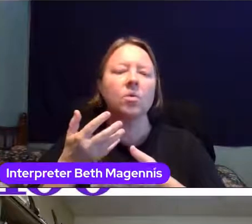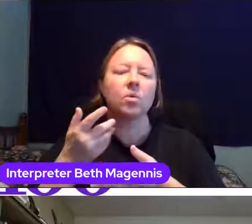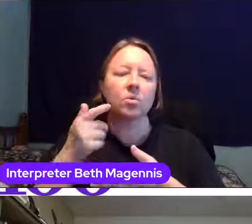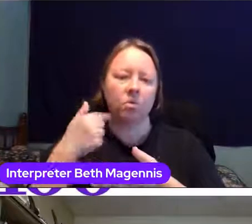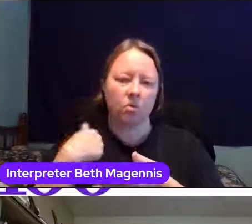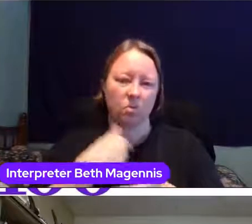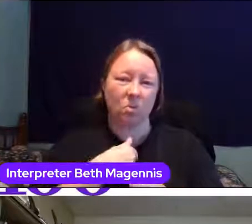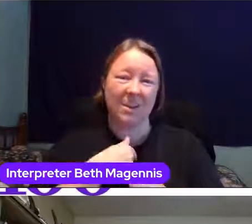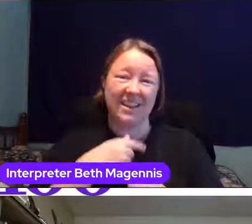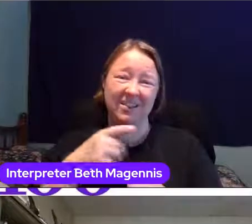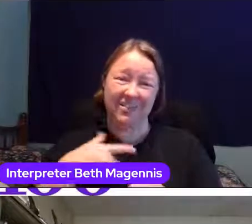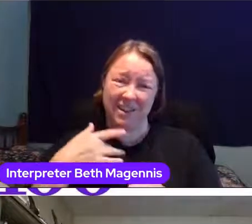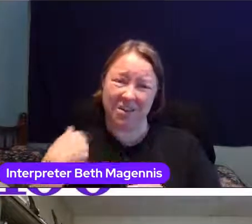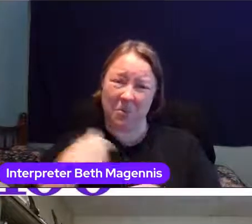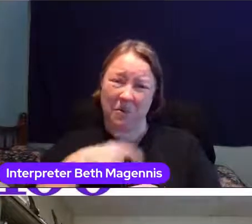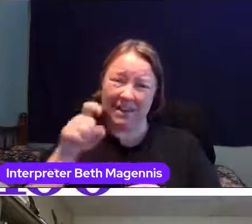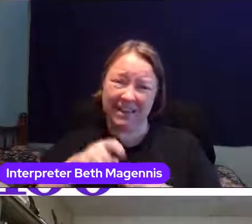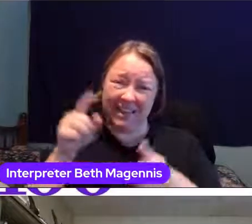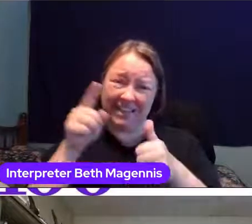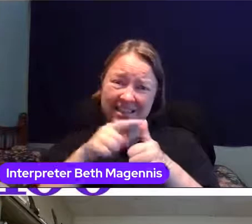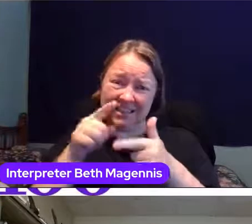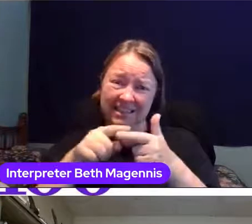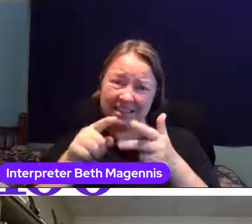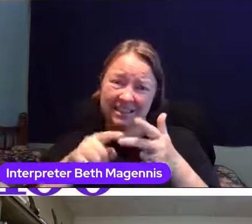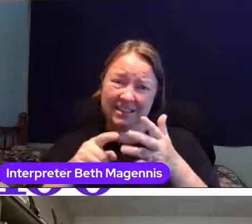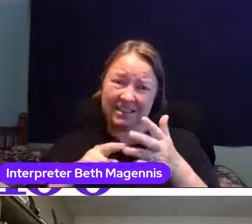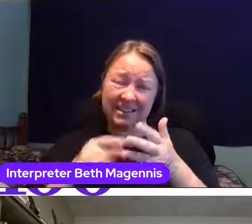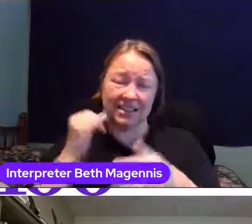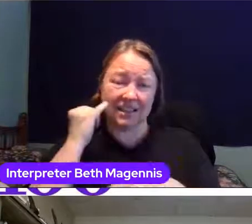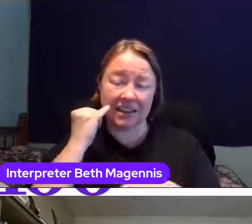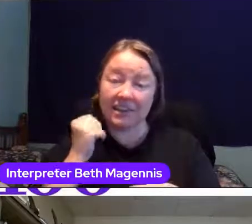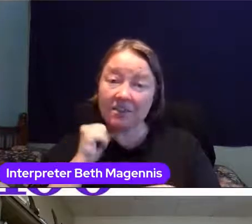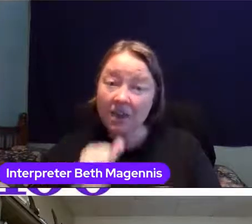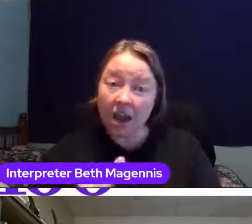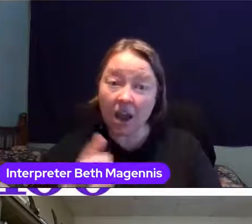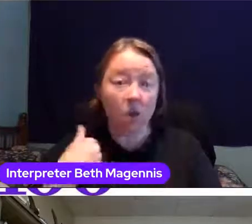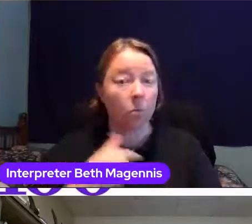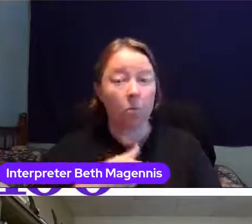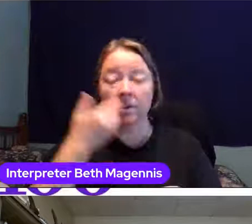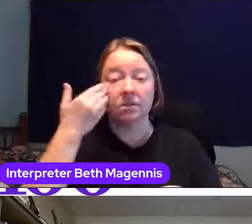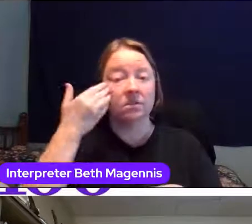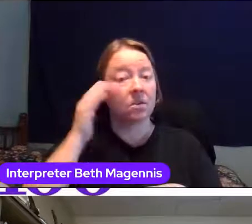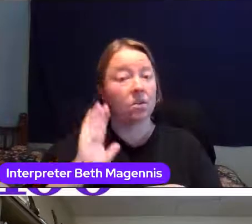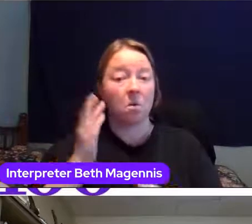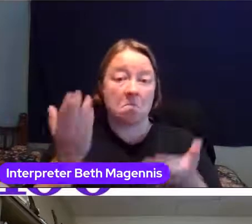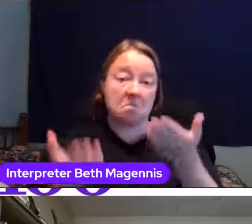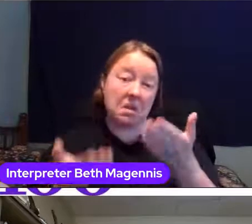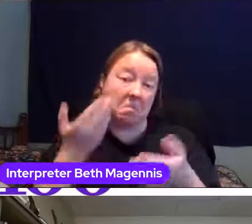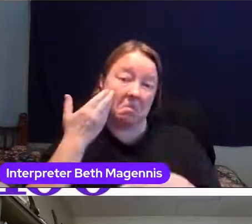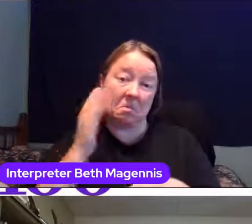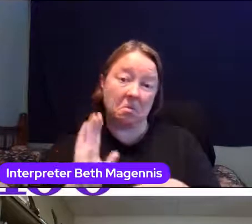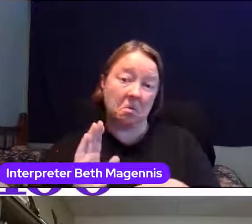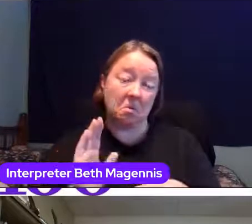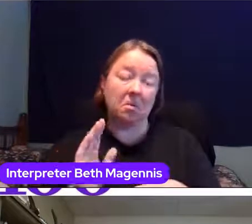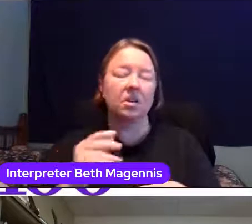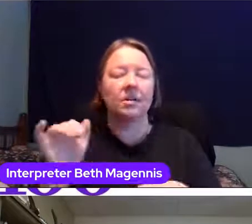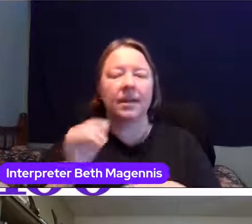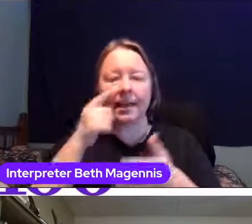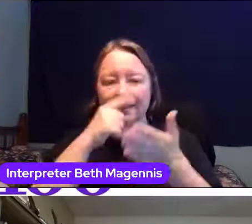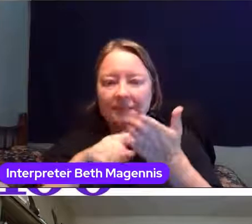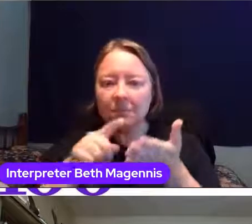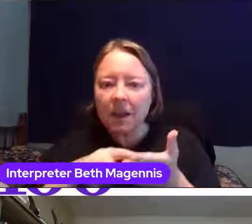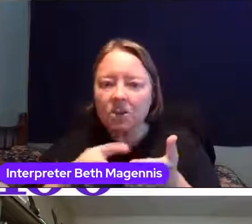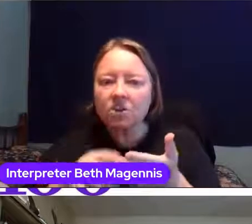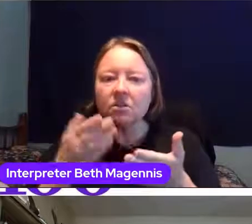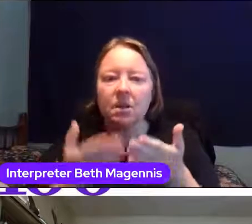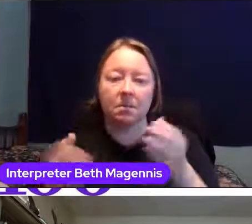need. Because otherwise we may or may not know based on, like I said, the inspection. It might be a little bit more